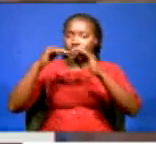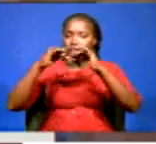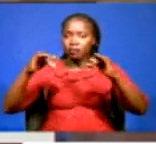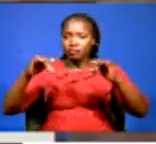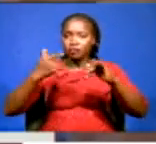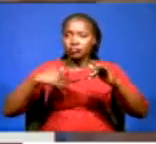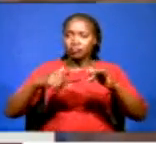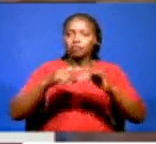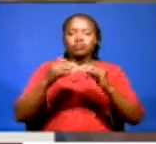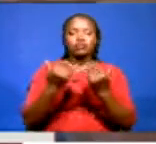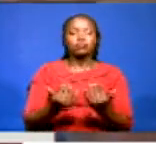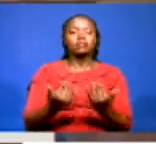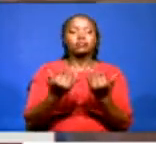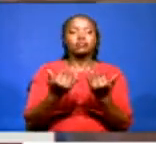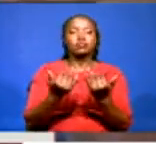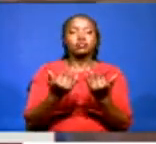current world.